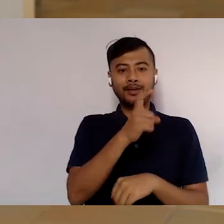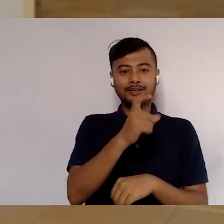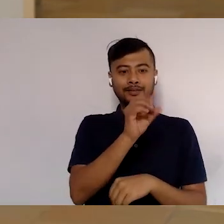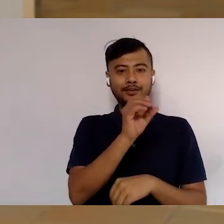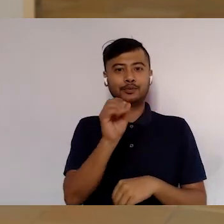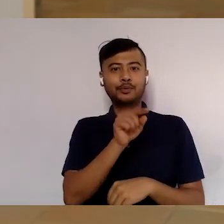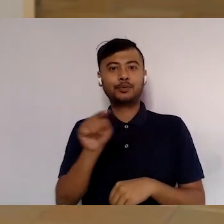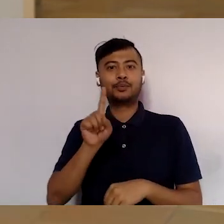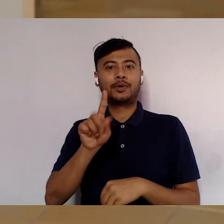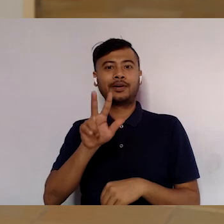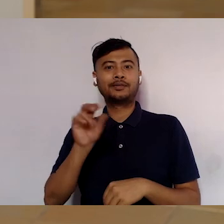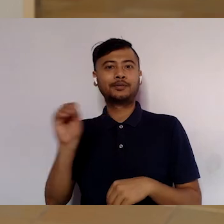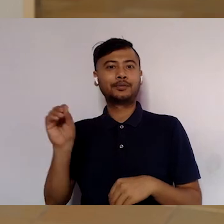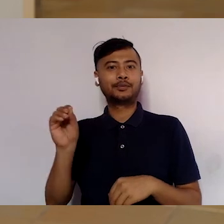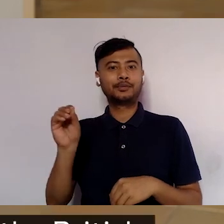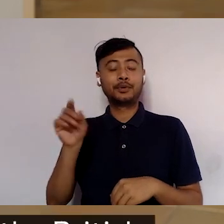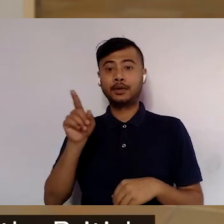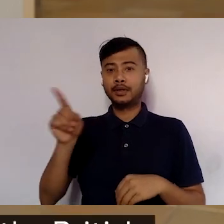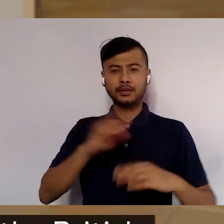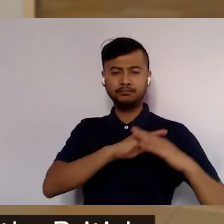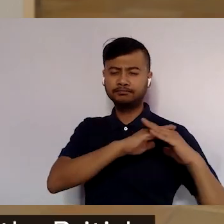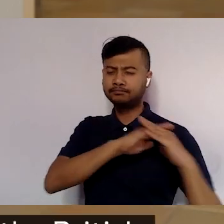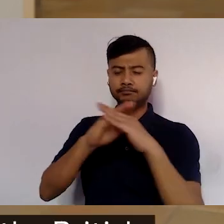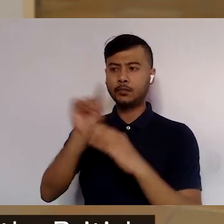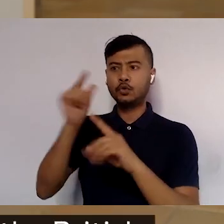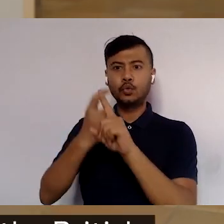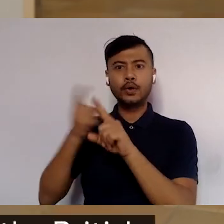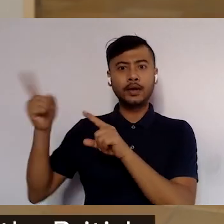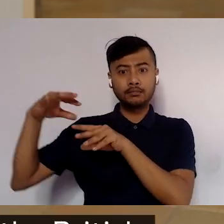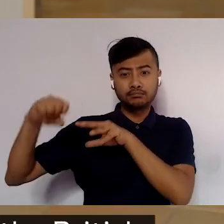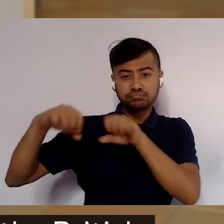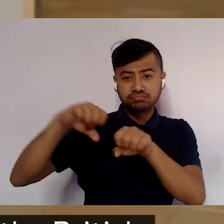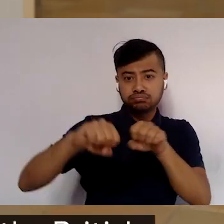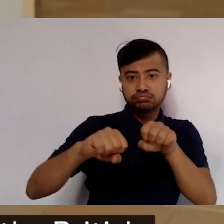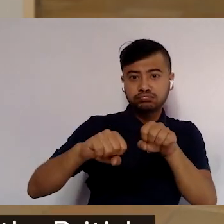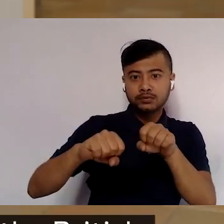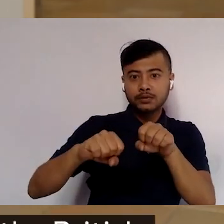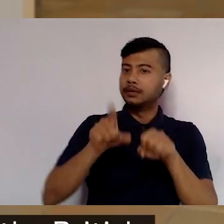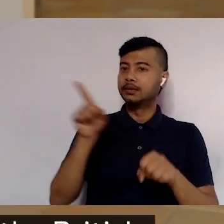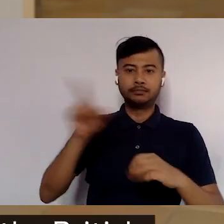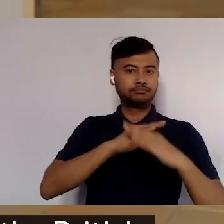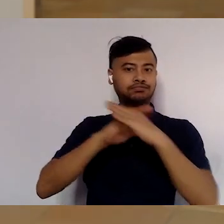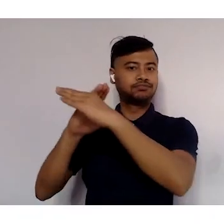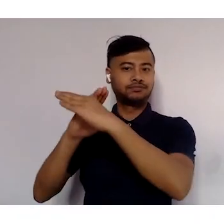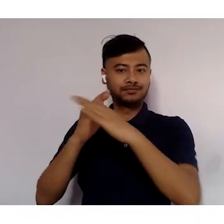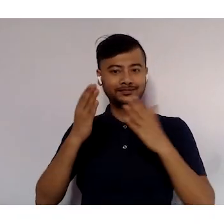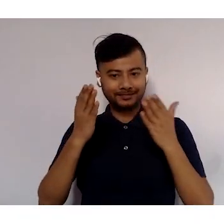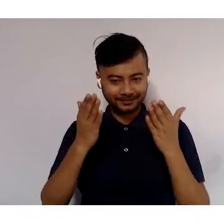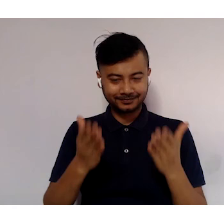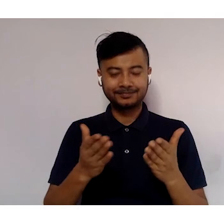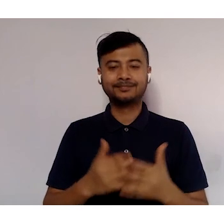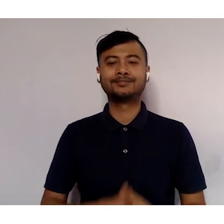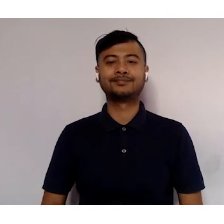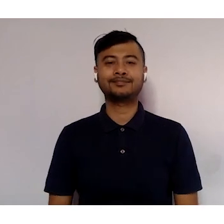an emblem of Tipu Sultan's fierce resistance against the encroachment on his territory by the British.